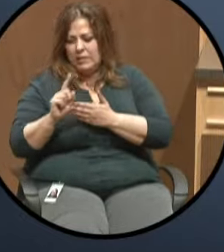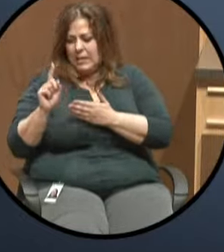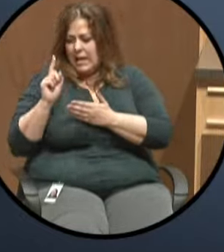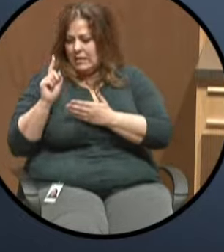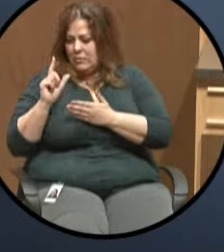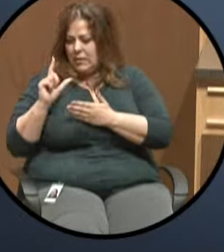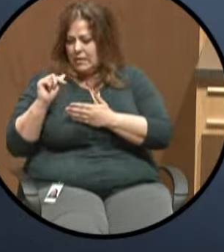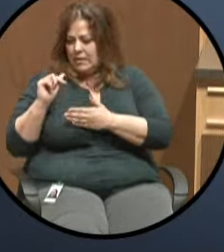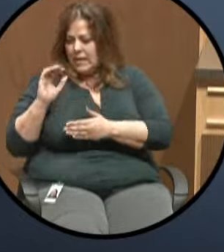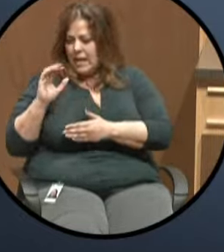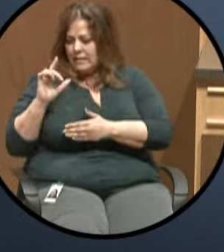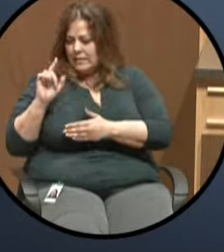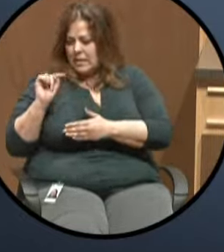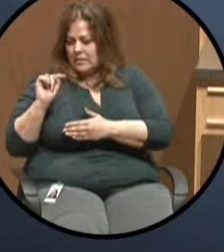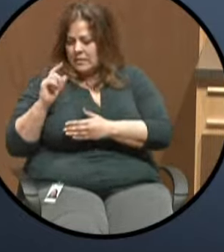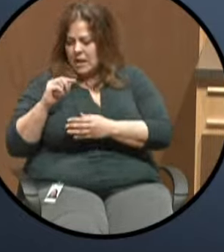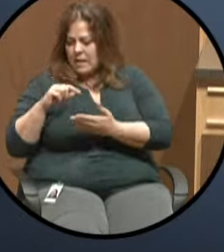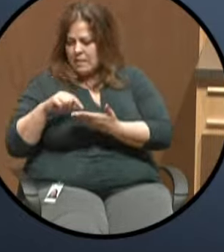from what